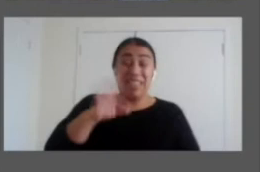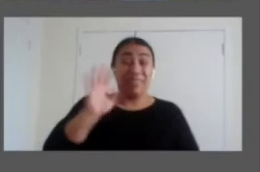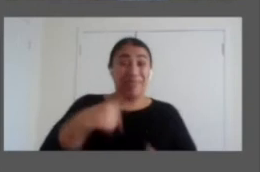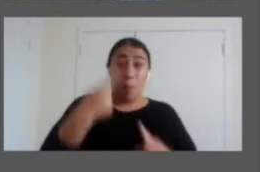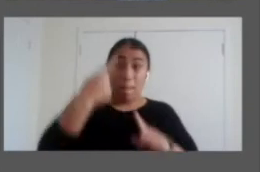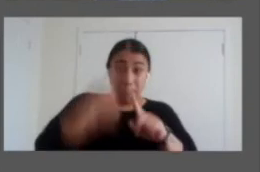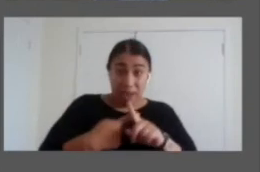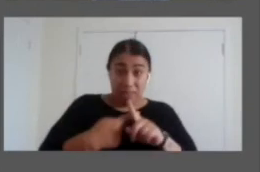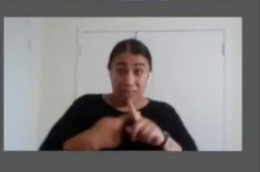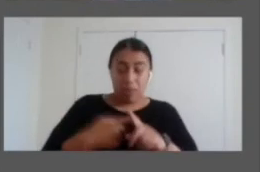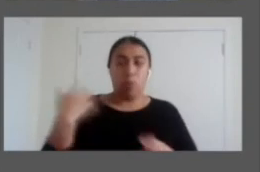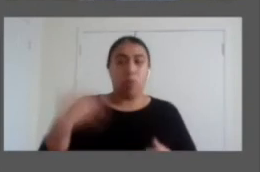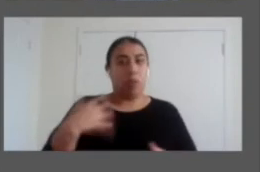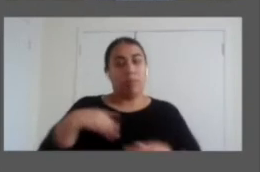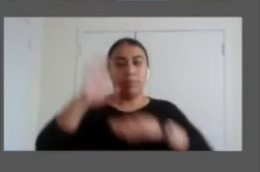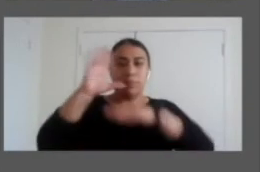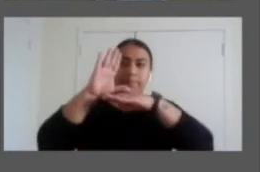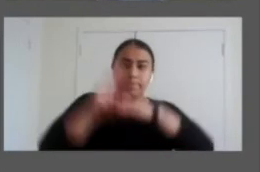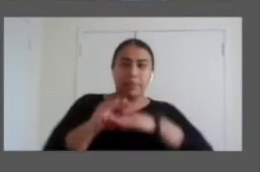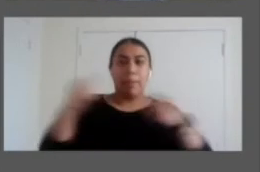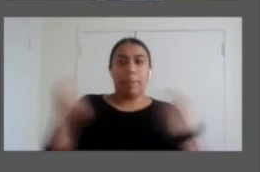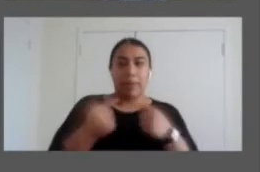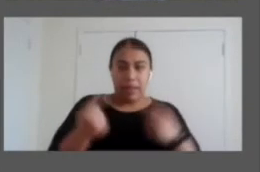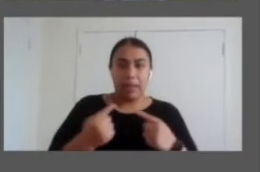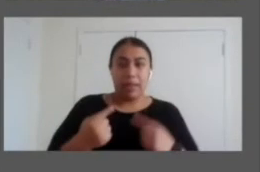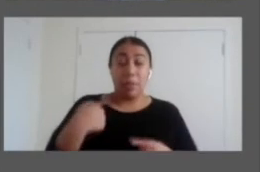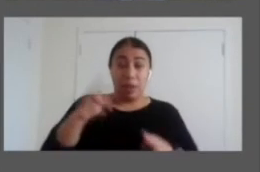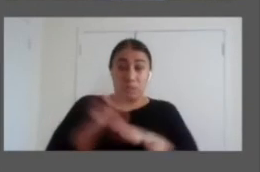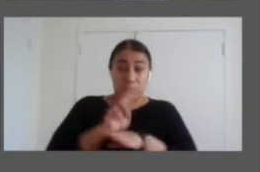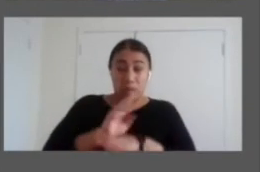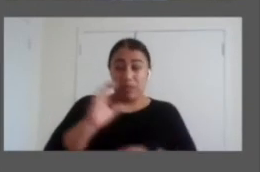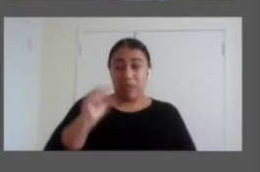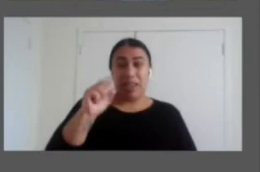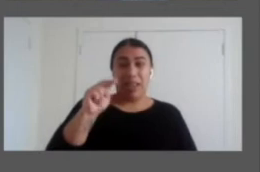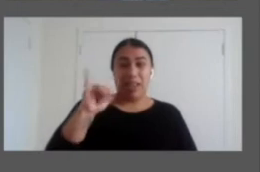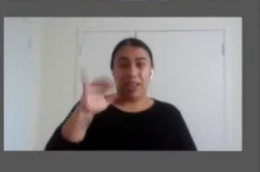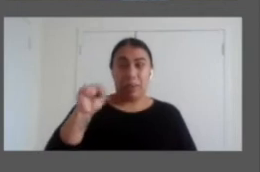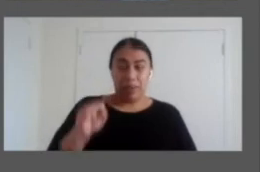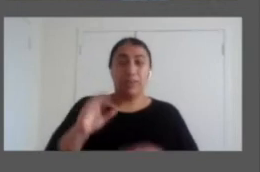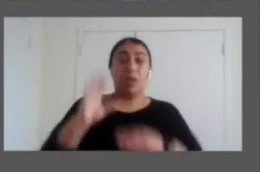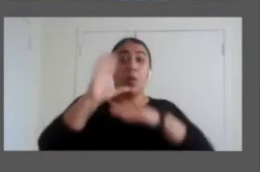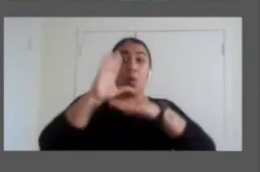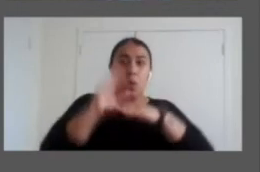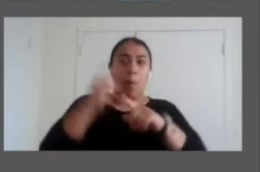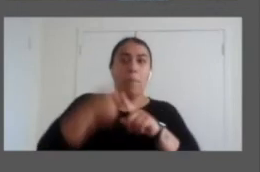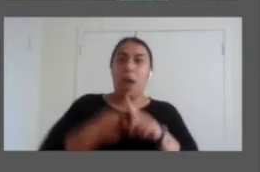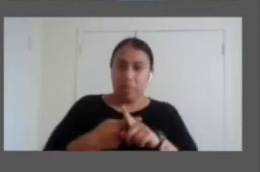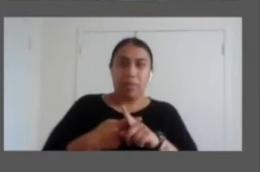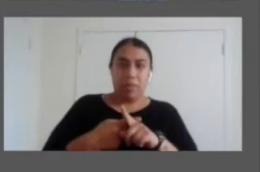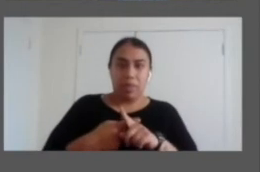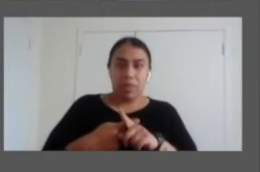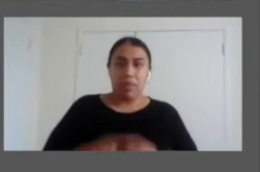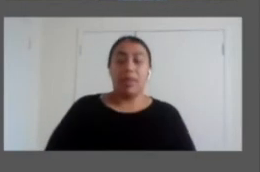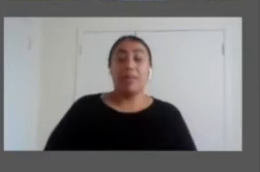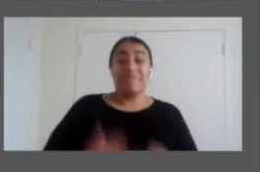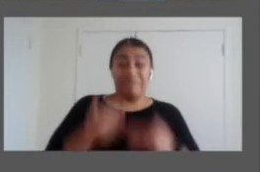pain severity. After 12 months of medical cannabis use, 43% reported or found reduction in